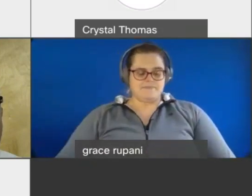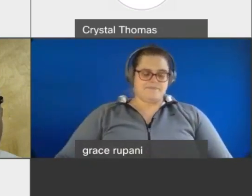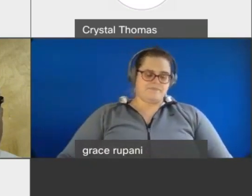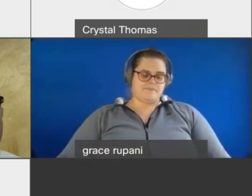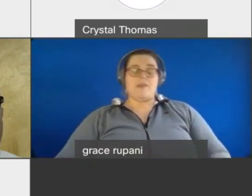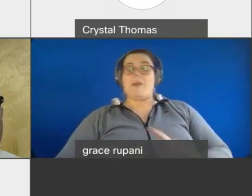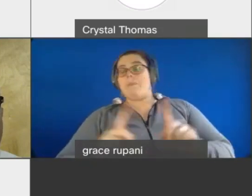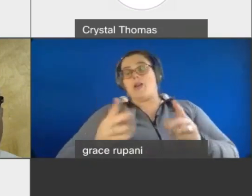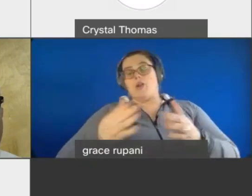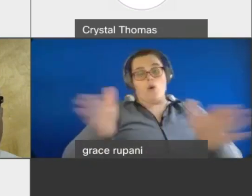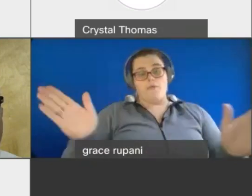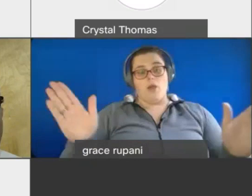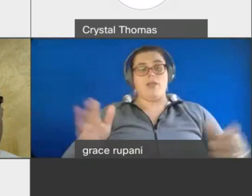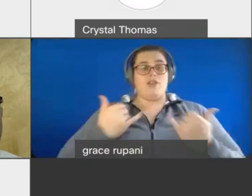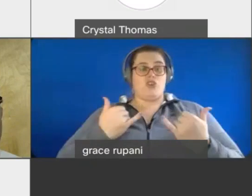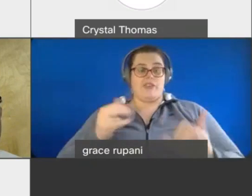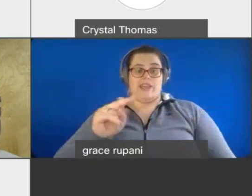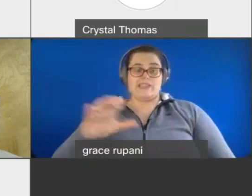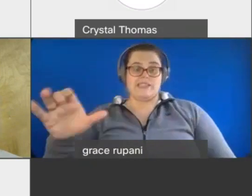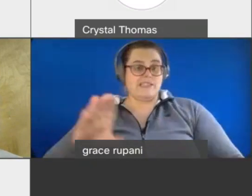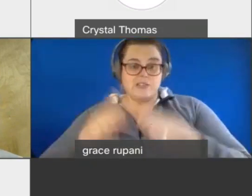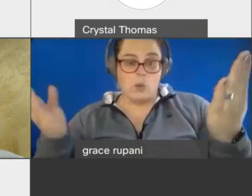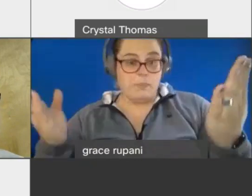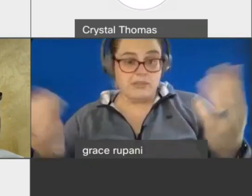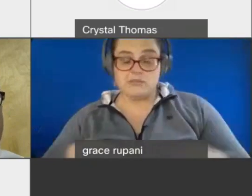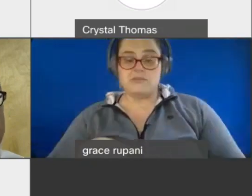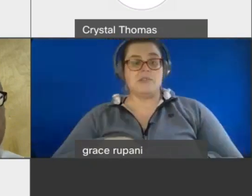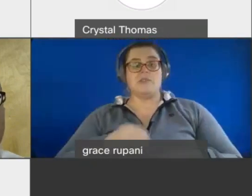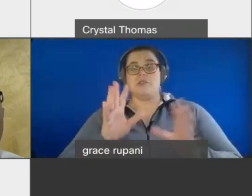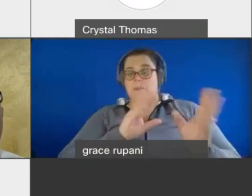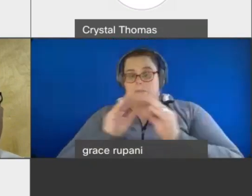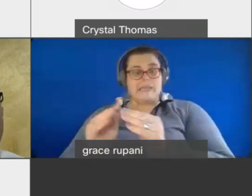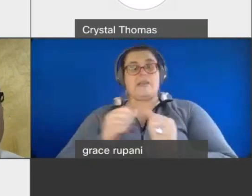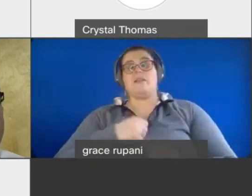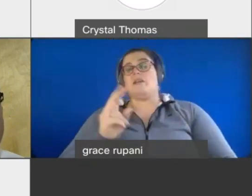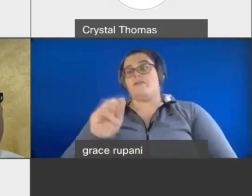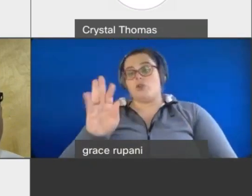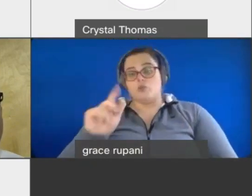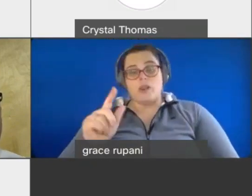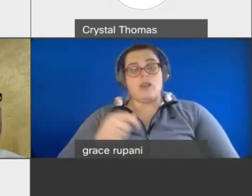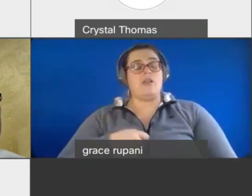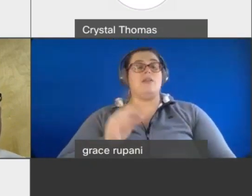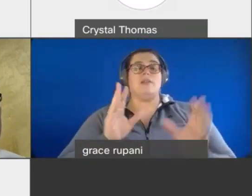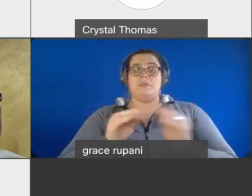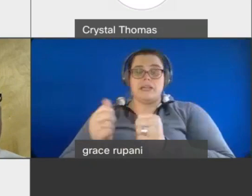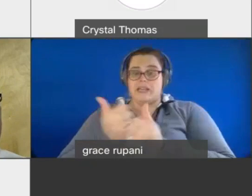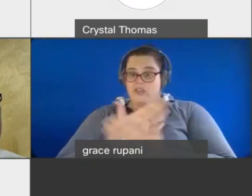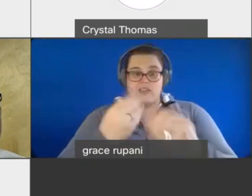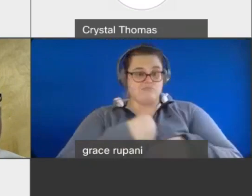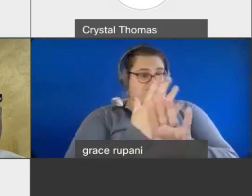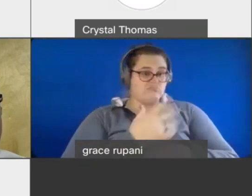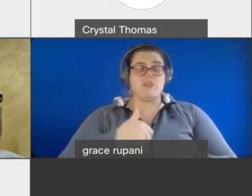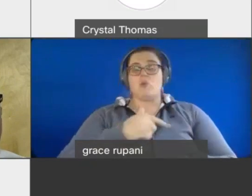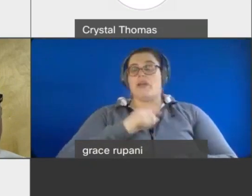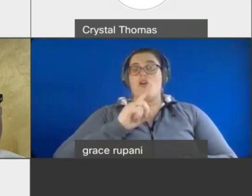NCC is currently open, meeting in person, meeting virtually. We're doing new things with technology. We're embracing technology, but we're